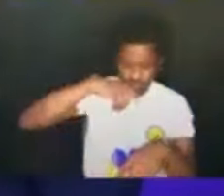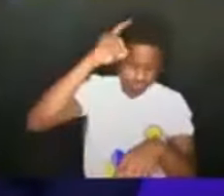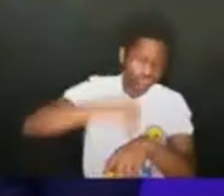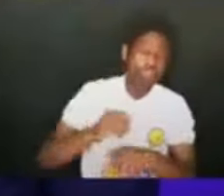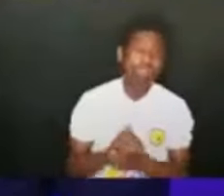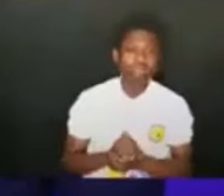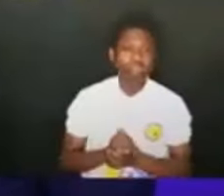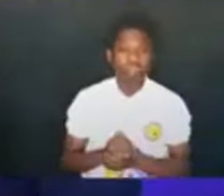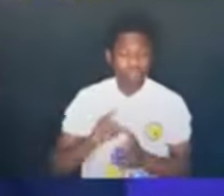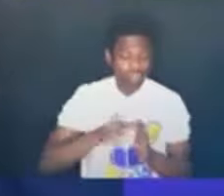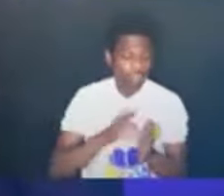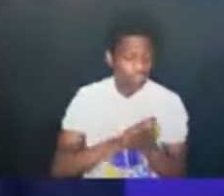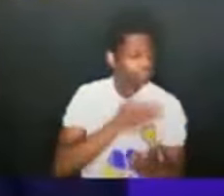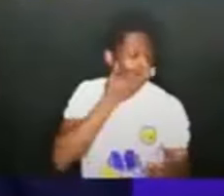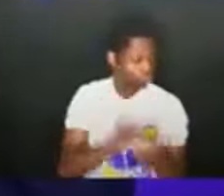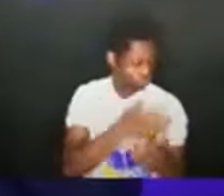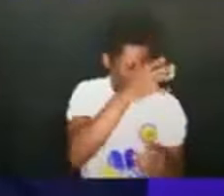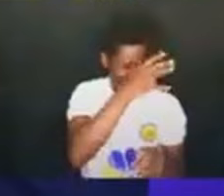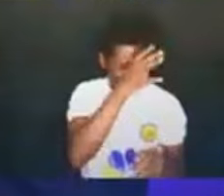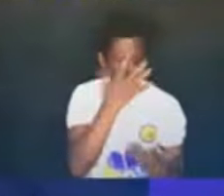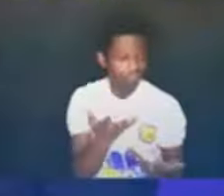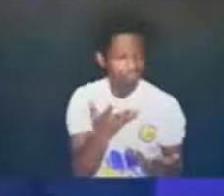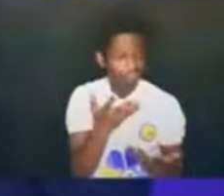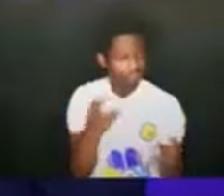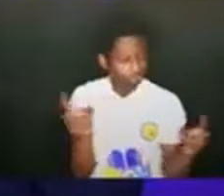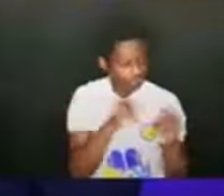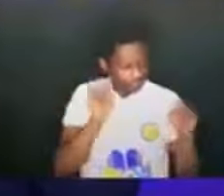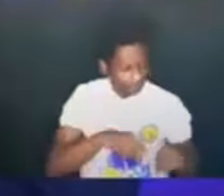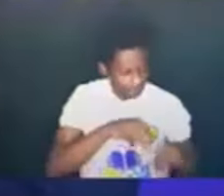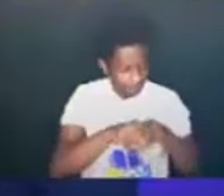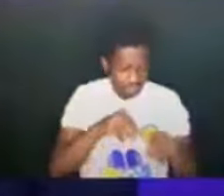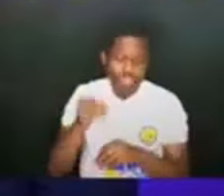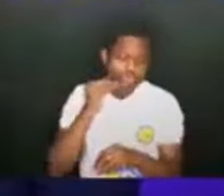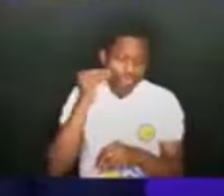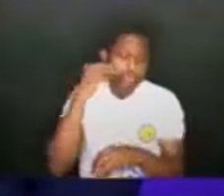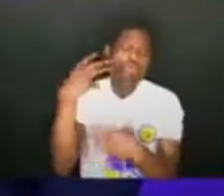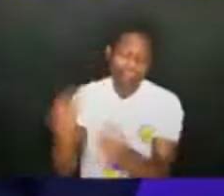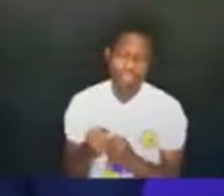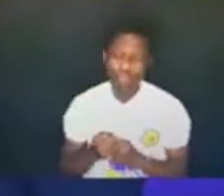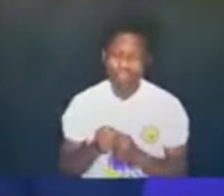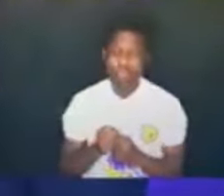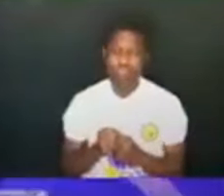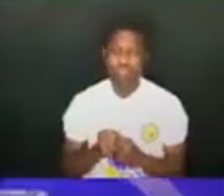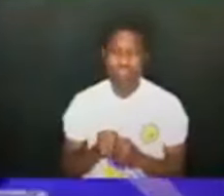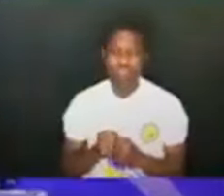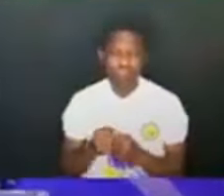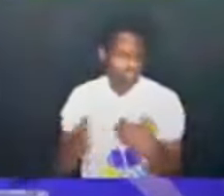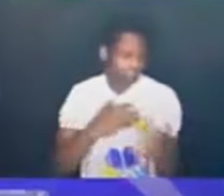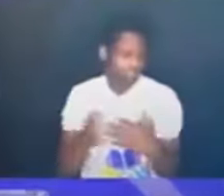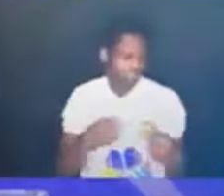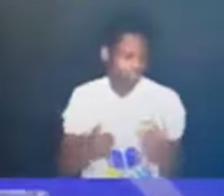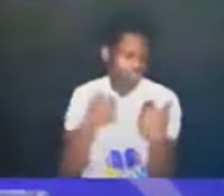be good fathers, to be able to manage our homes well, despite